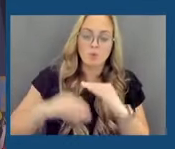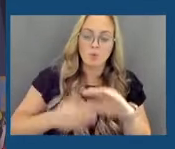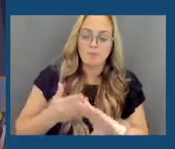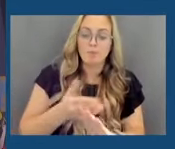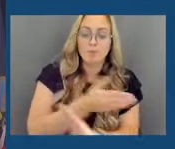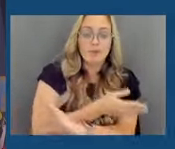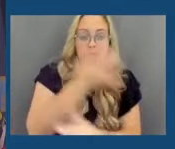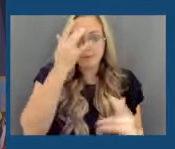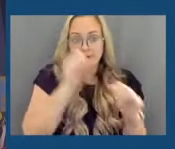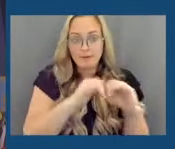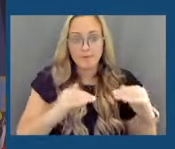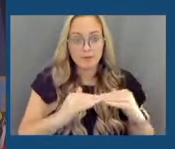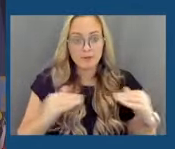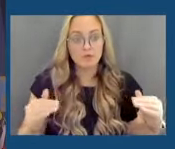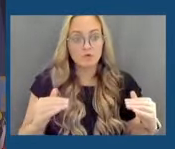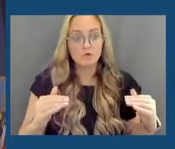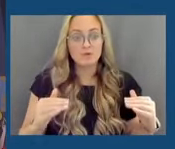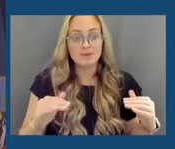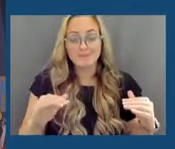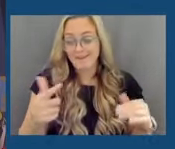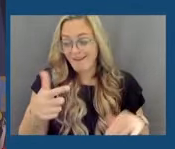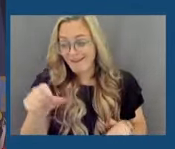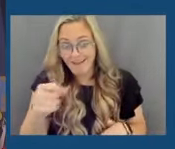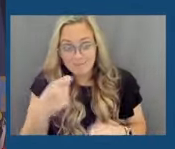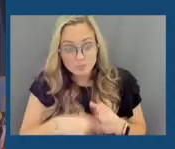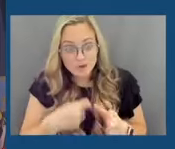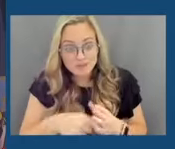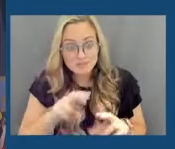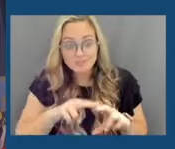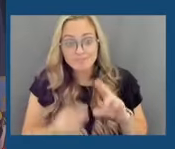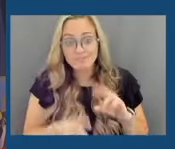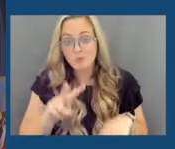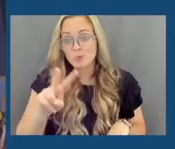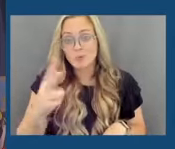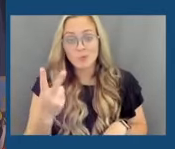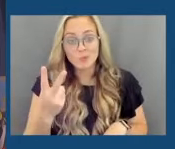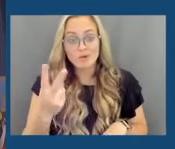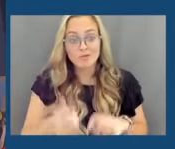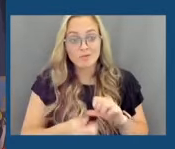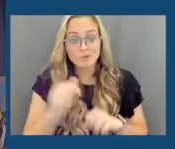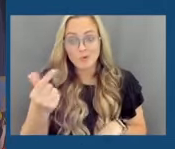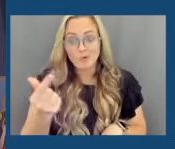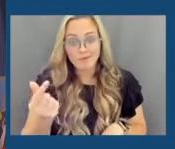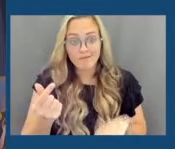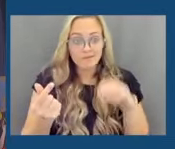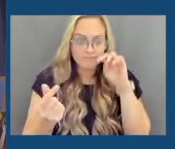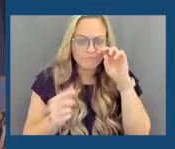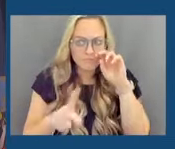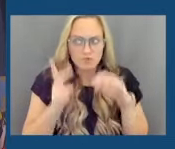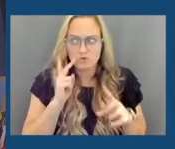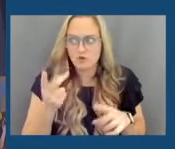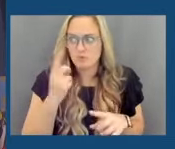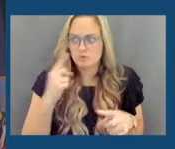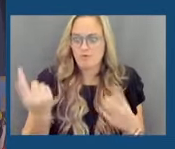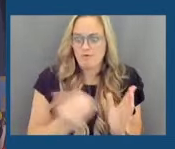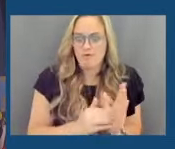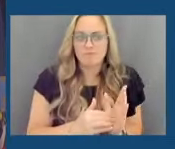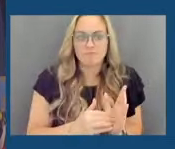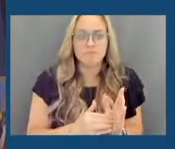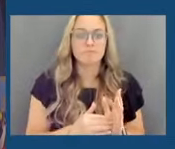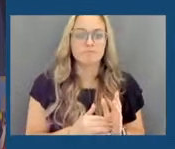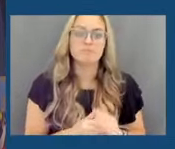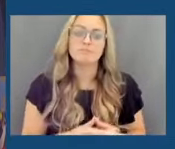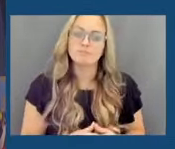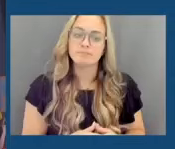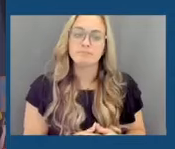levels. And even gasoline has dropped to $2 a gallon. We didn't think we were going to see this for a long time. So, but you know